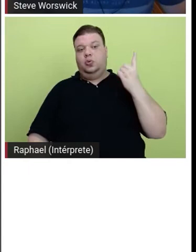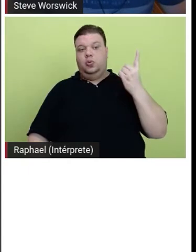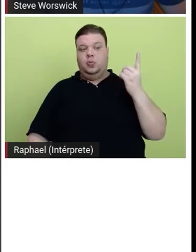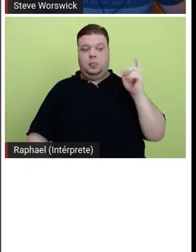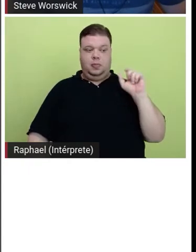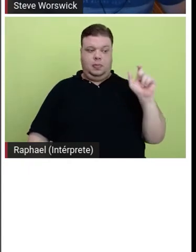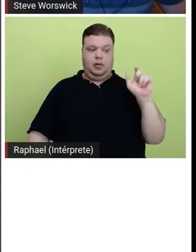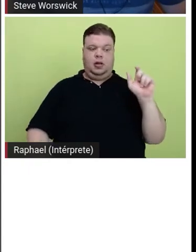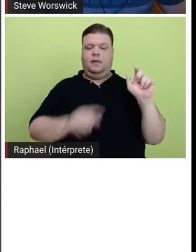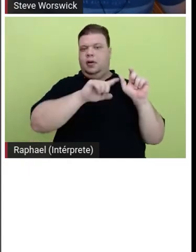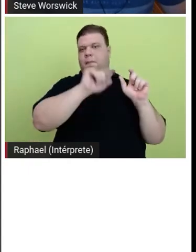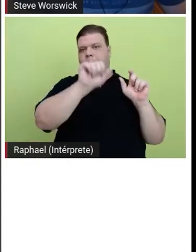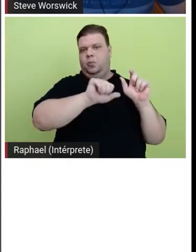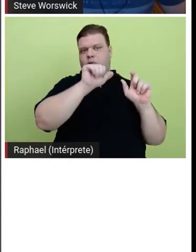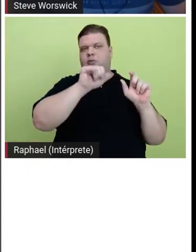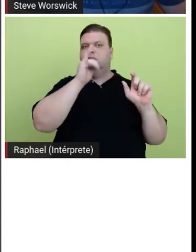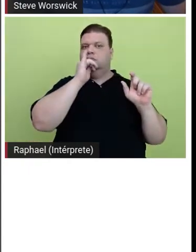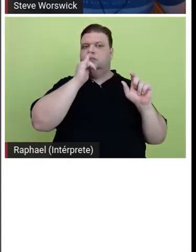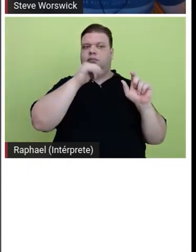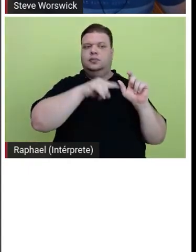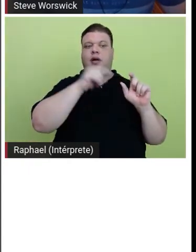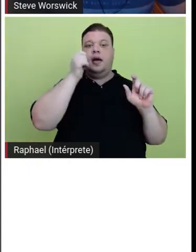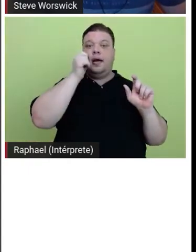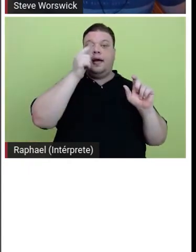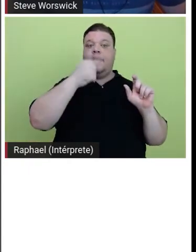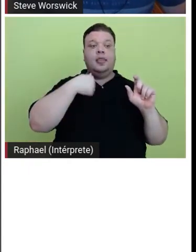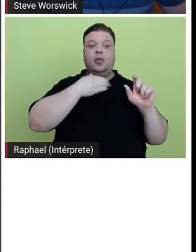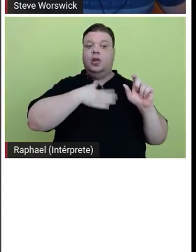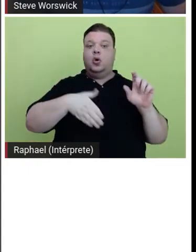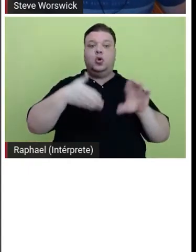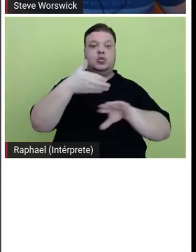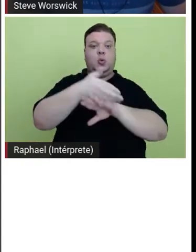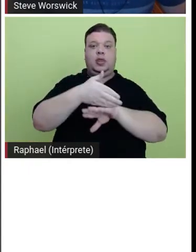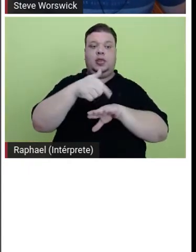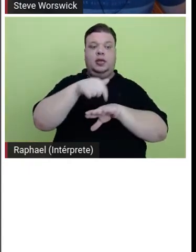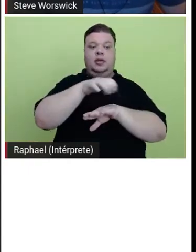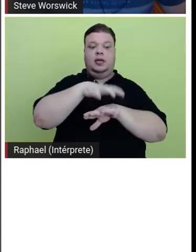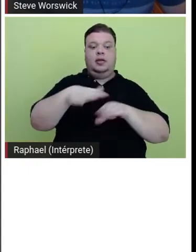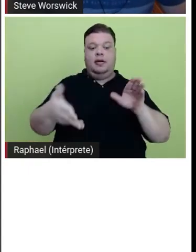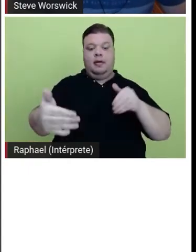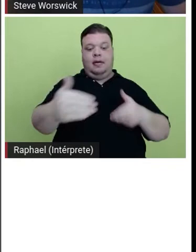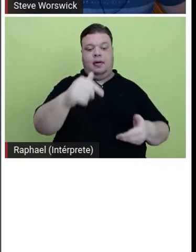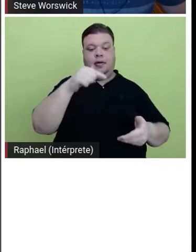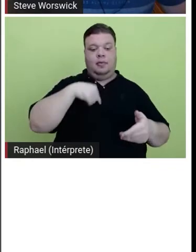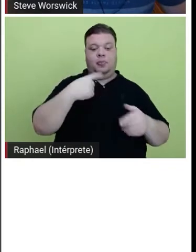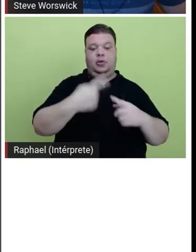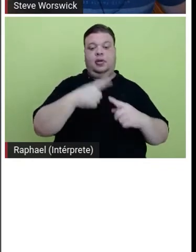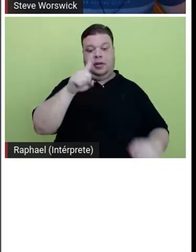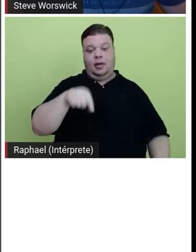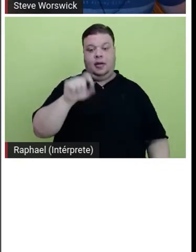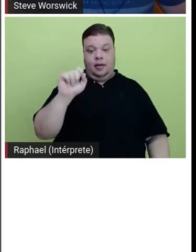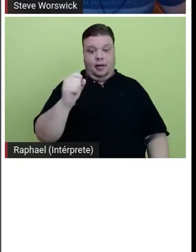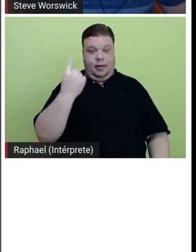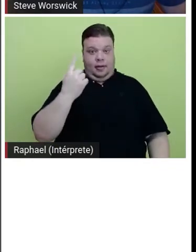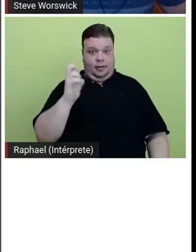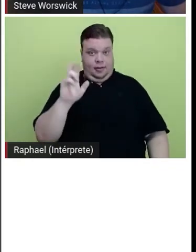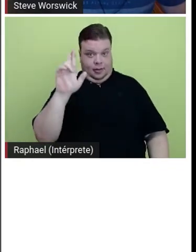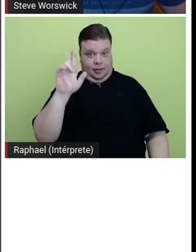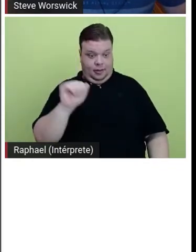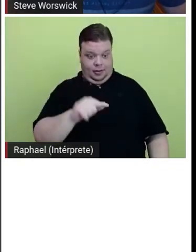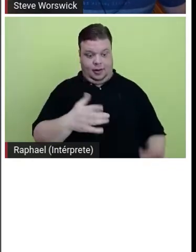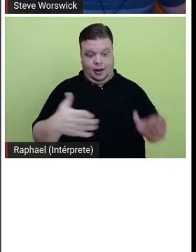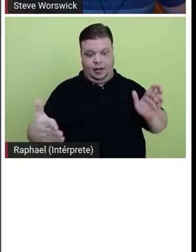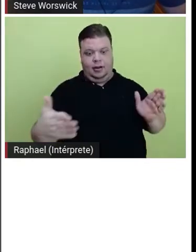to small, the cat couldn't climb in the box because it was too small. Now the word it is referring to the